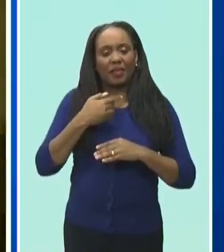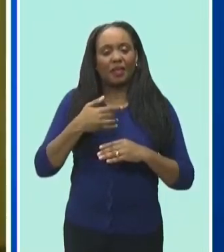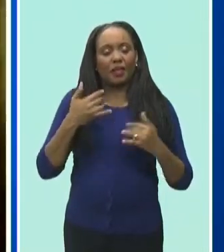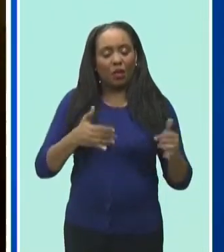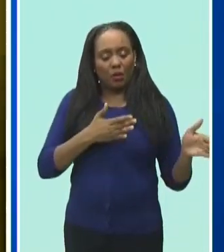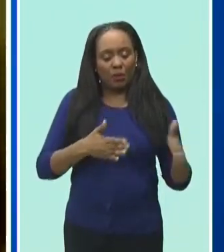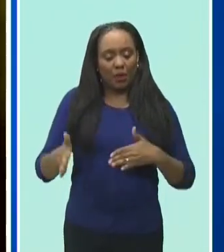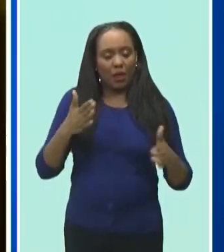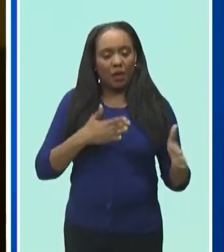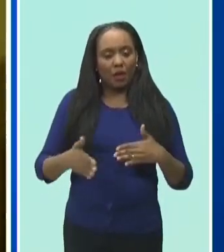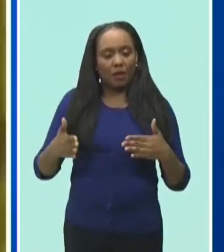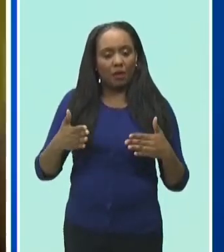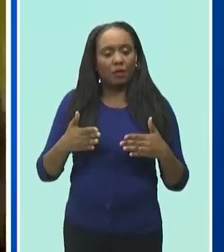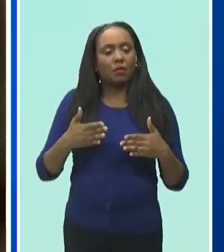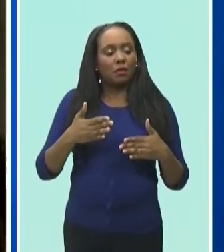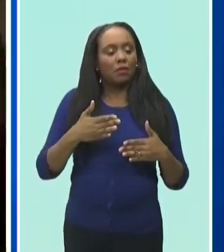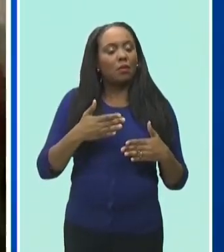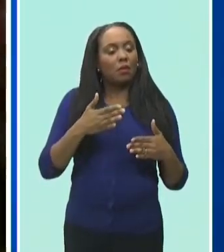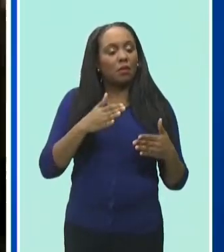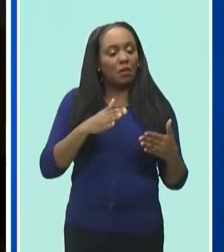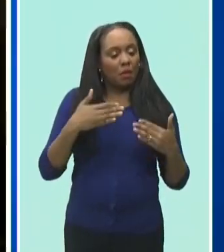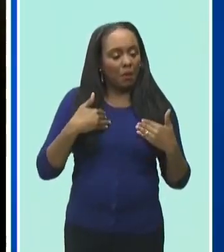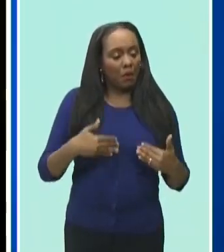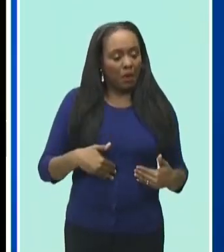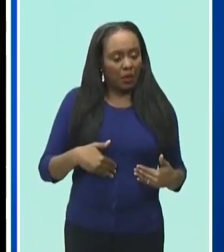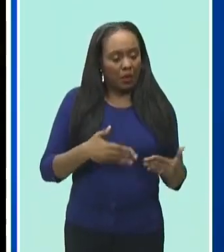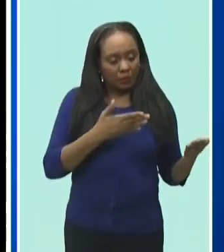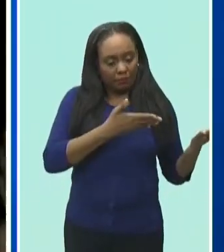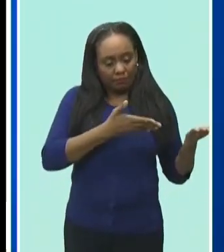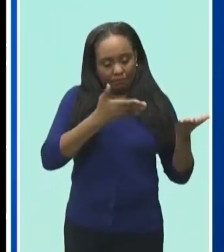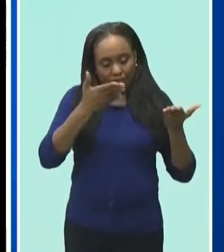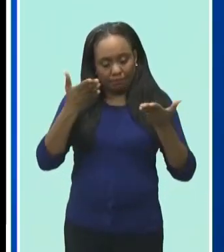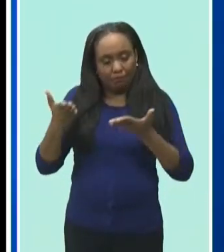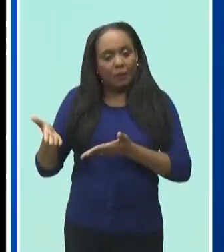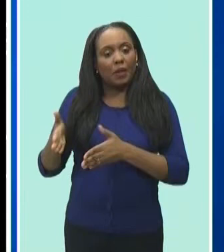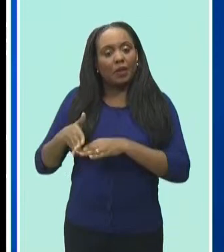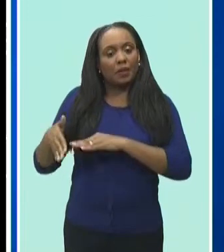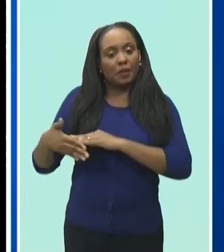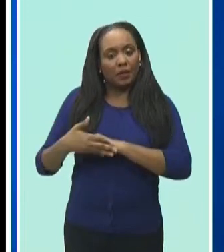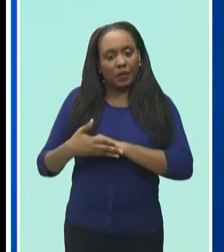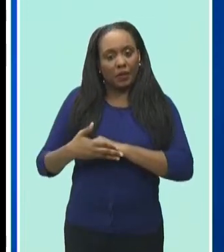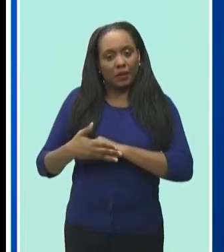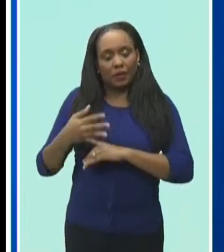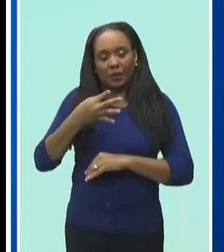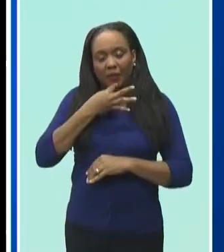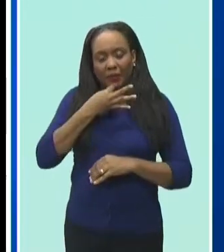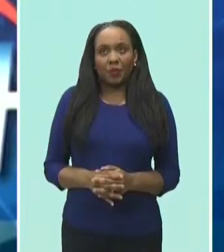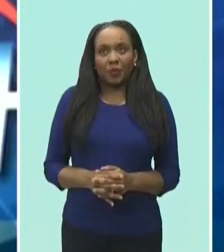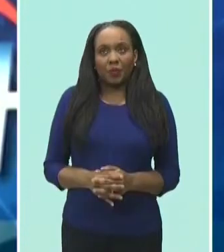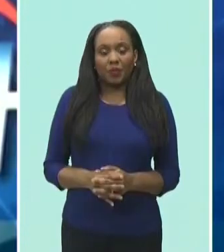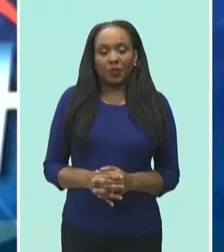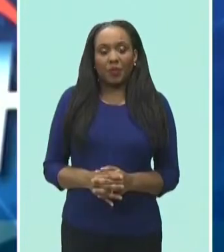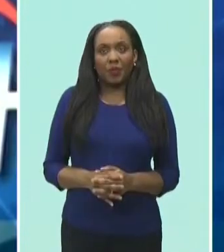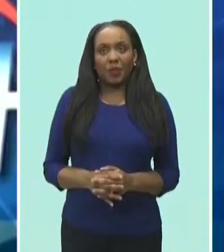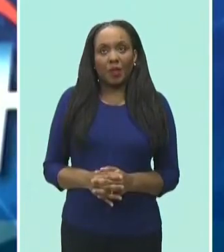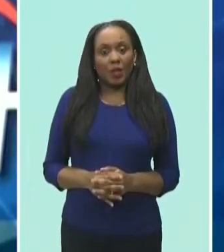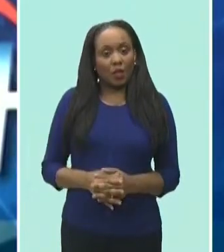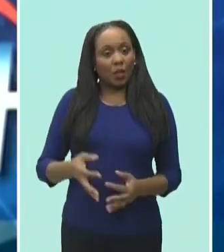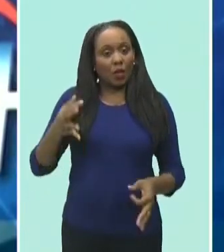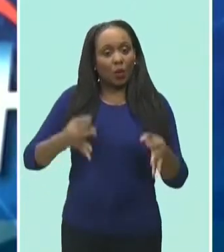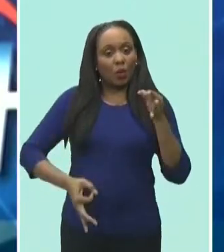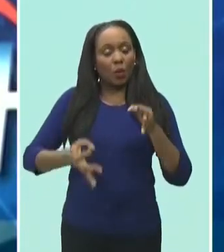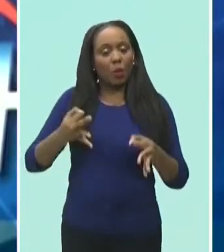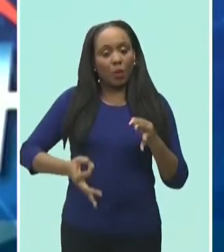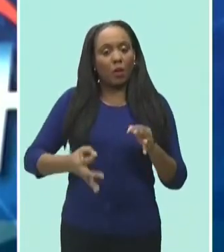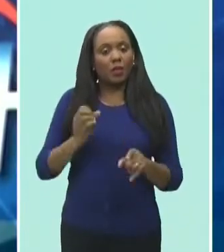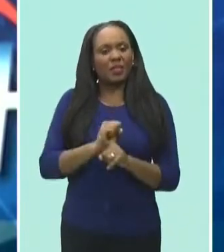Seaga's body flown back to Jamaica at the earliest possible time. Lorna Jones, CBC News. Well, the court-martial case